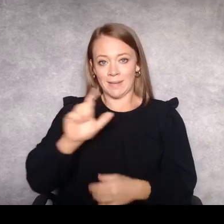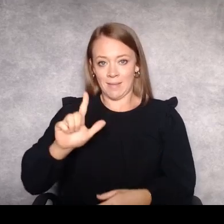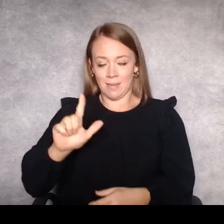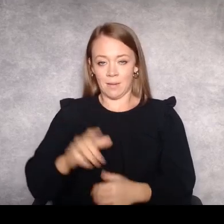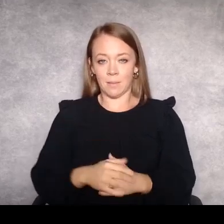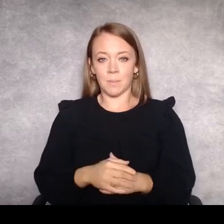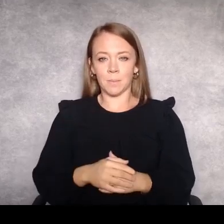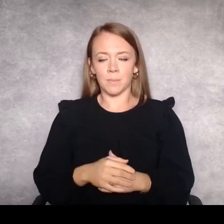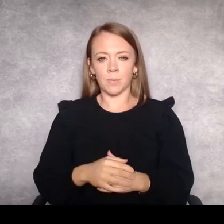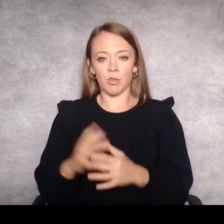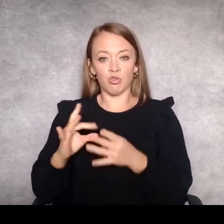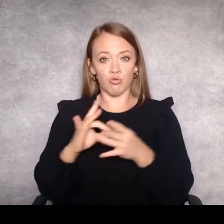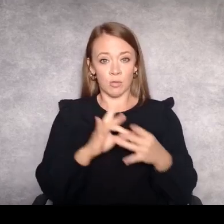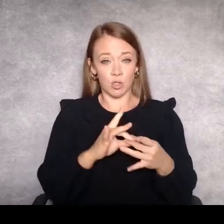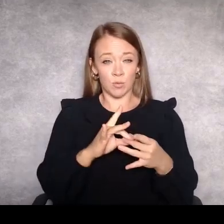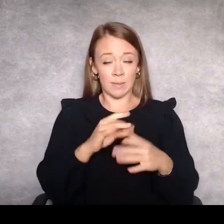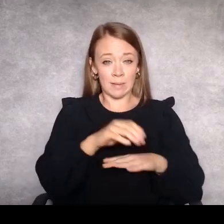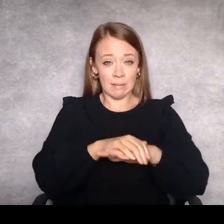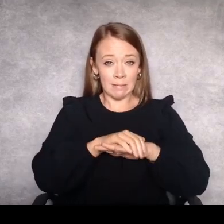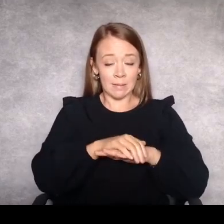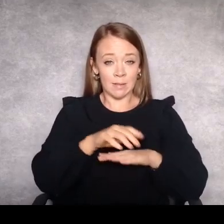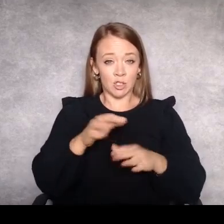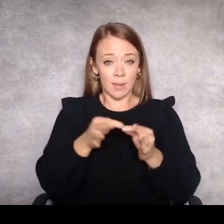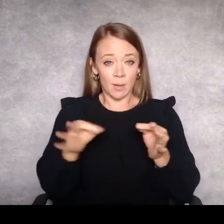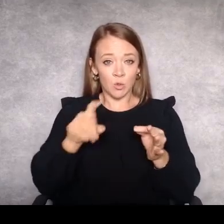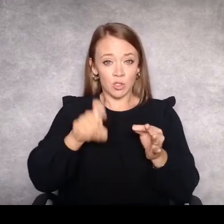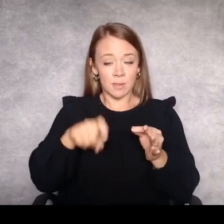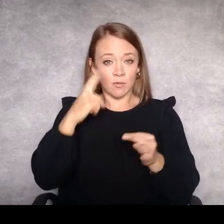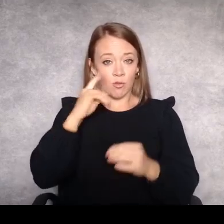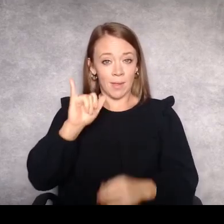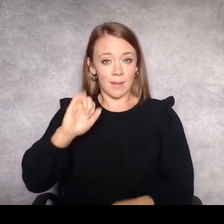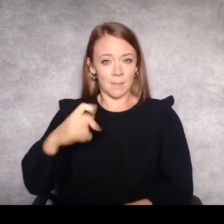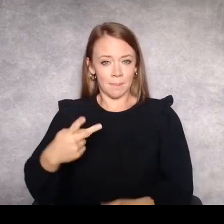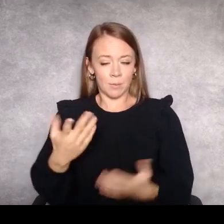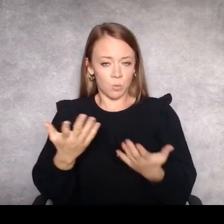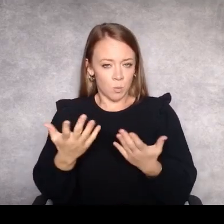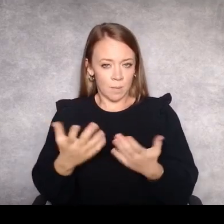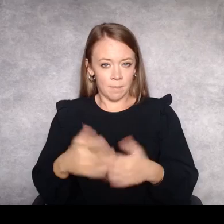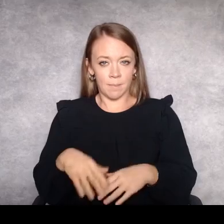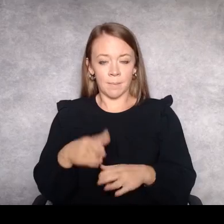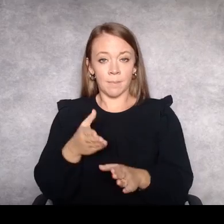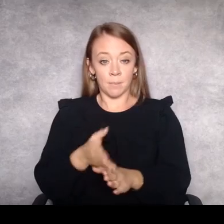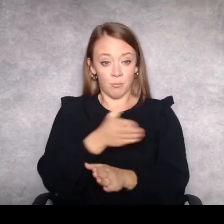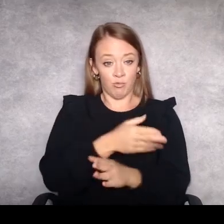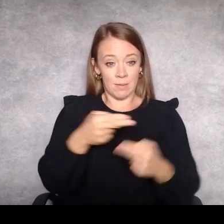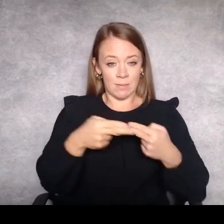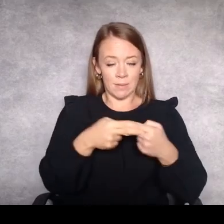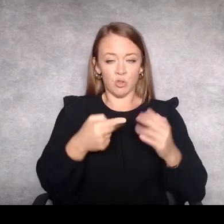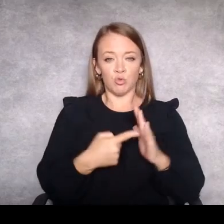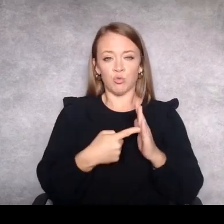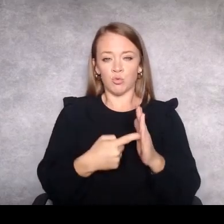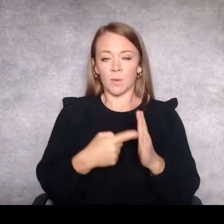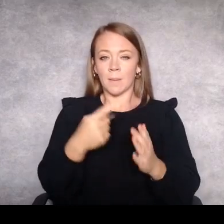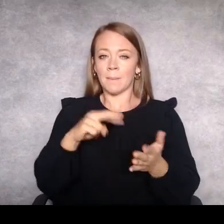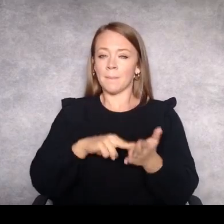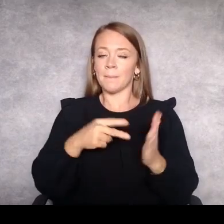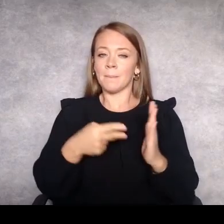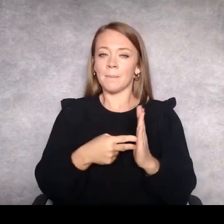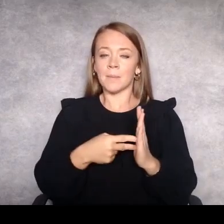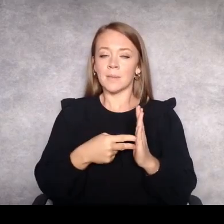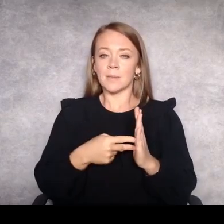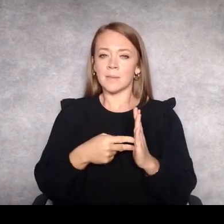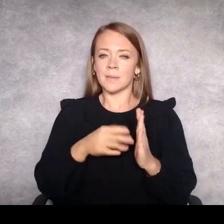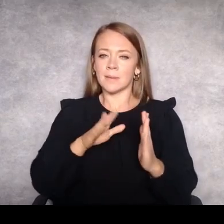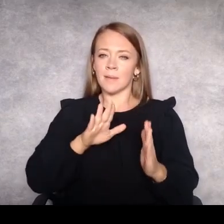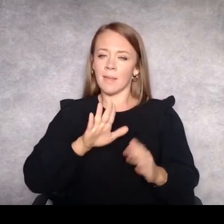What is the relationship of language needs to the IEP? As mentioned on the previous slide, this means what are the language